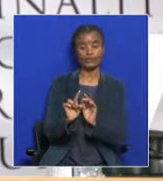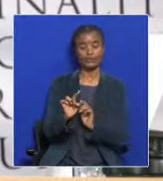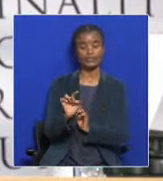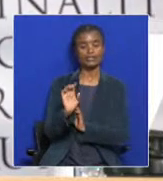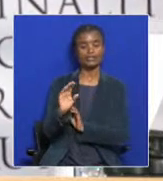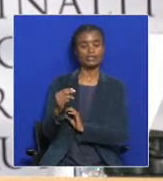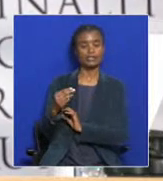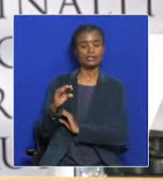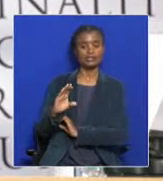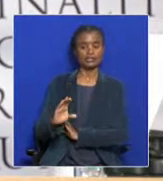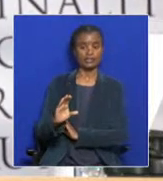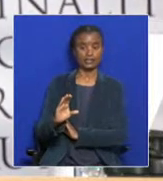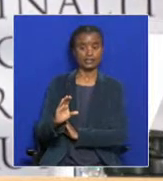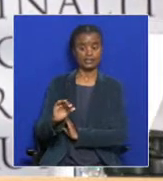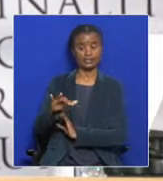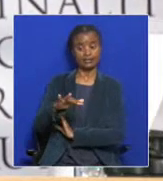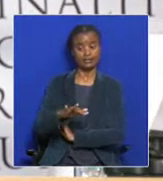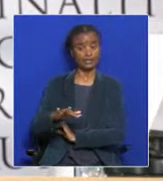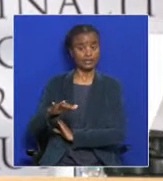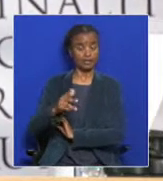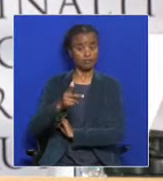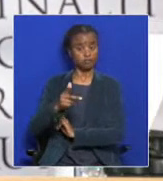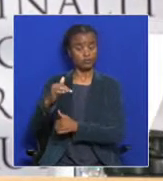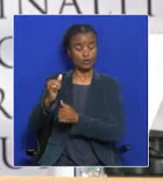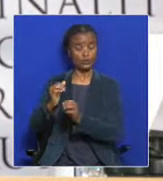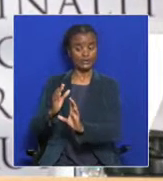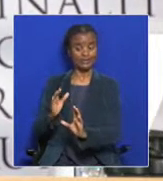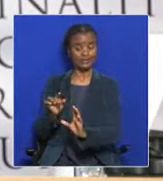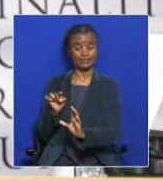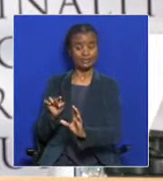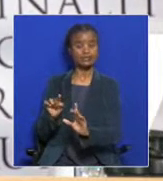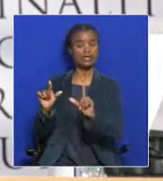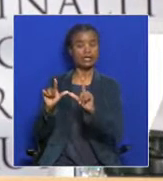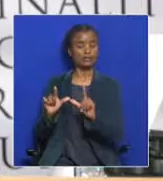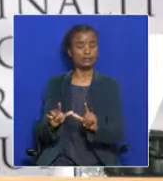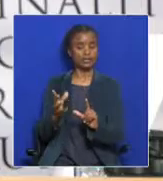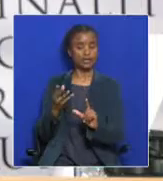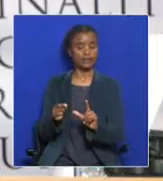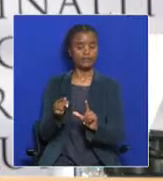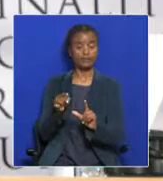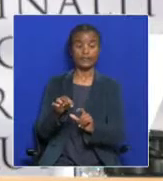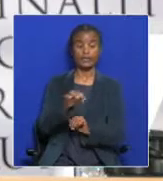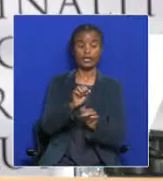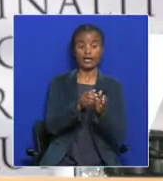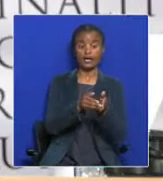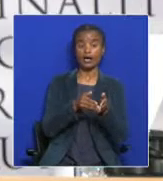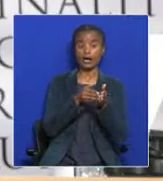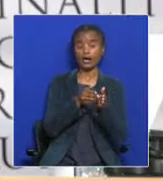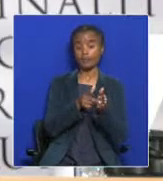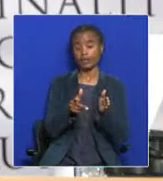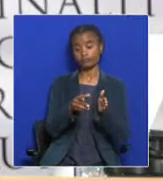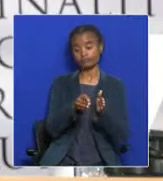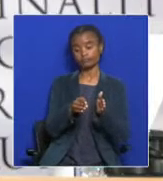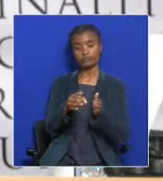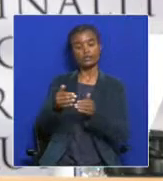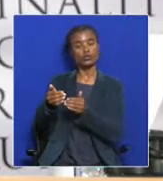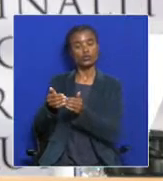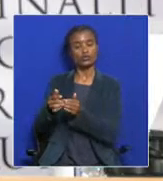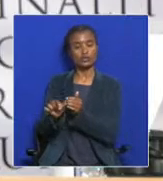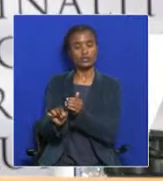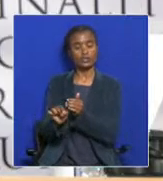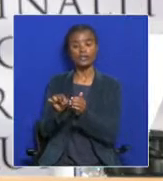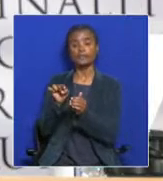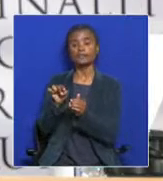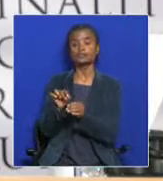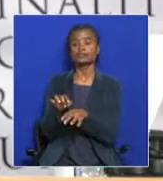licensed depot around the harbour, I won't say in the harbour, but that falls within the area of ORS Durban Harbour